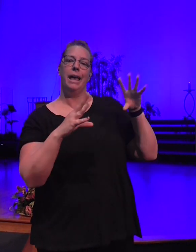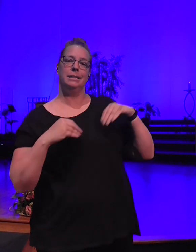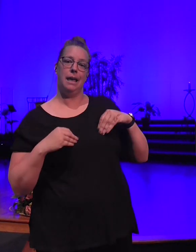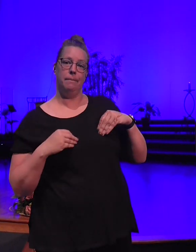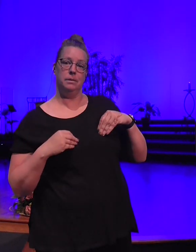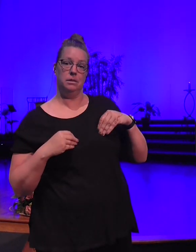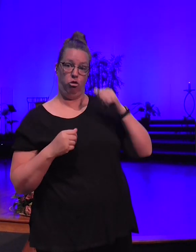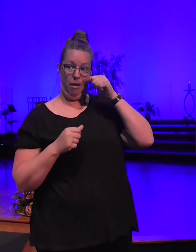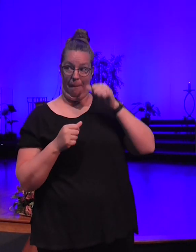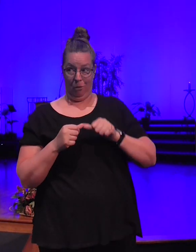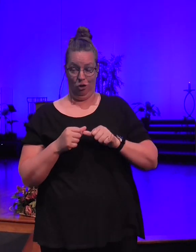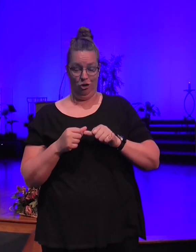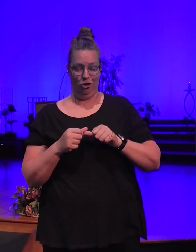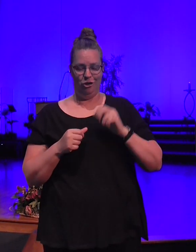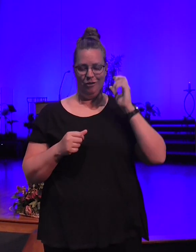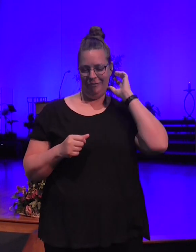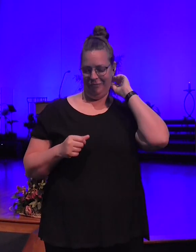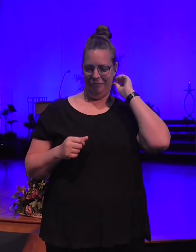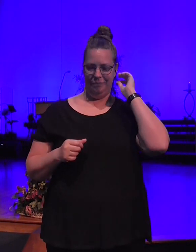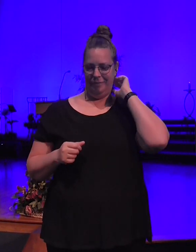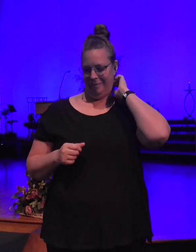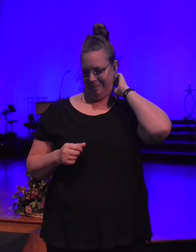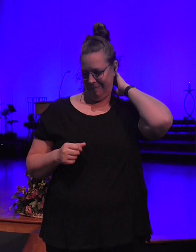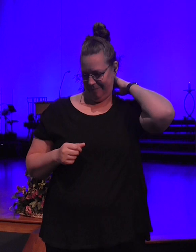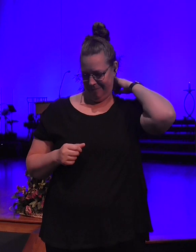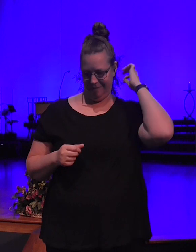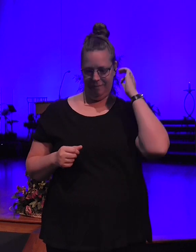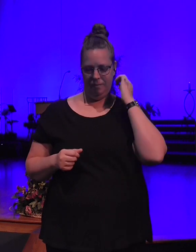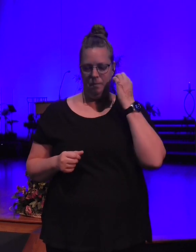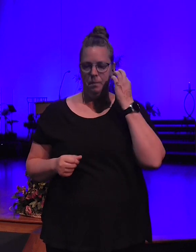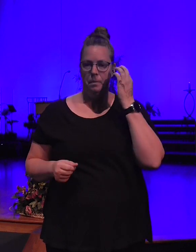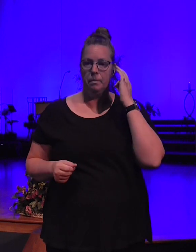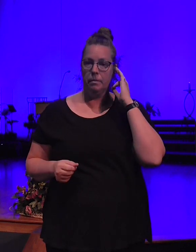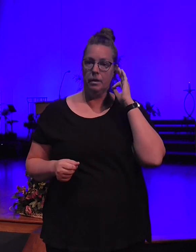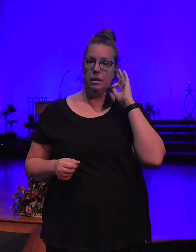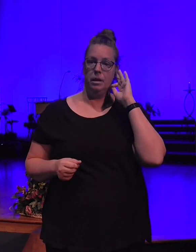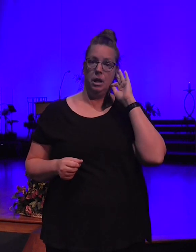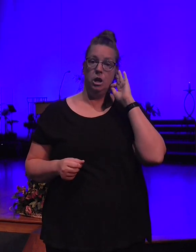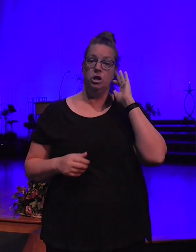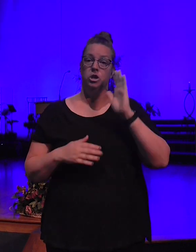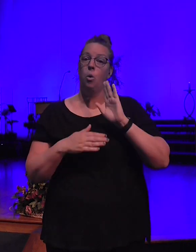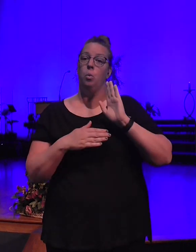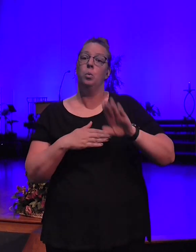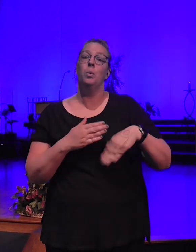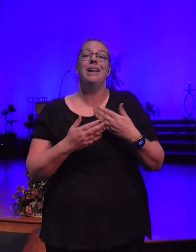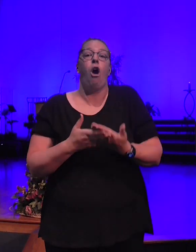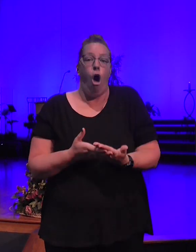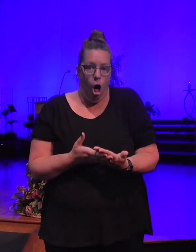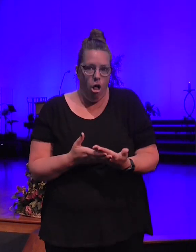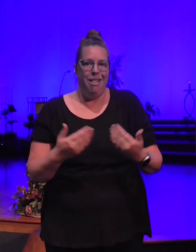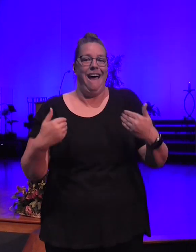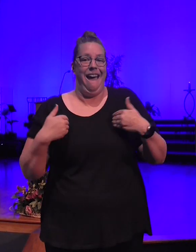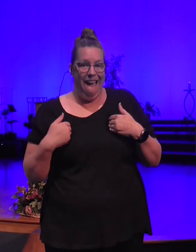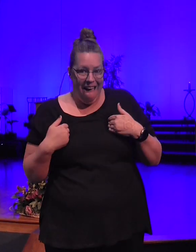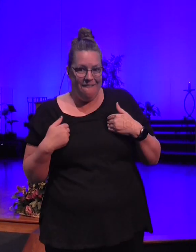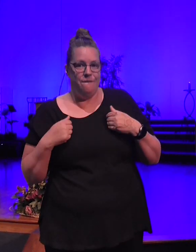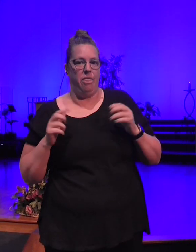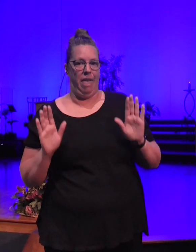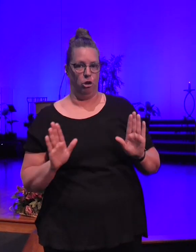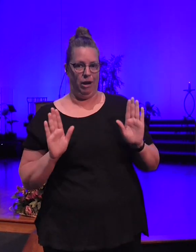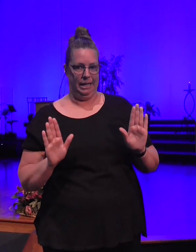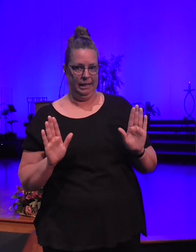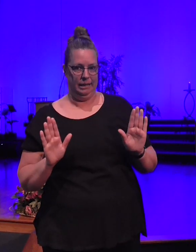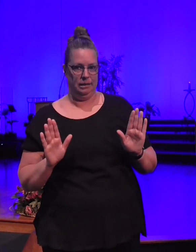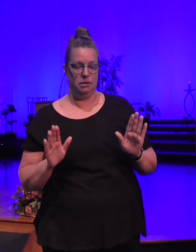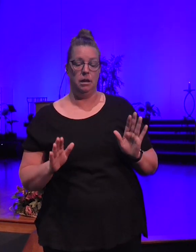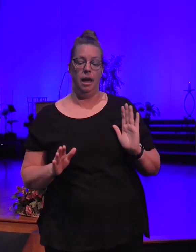said that? So just remember, we all have greatness within us. And our